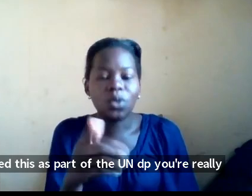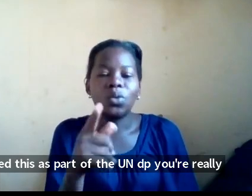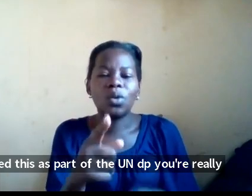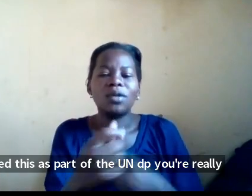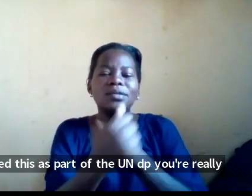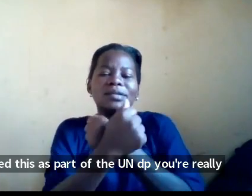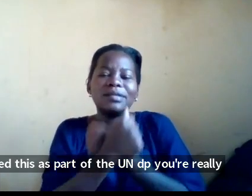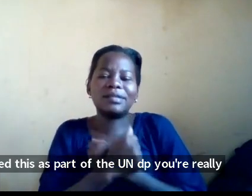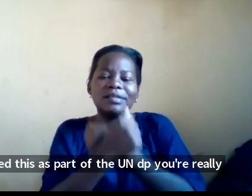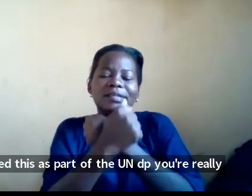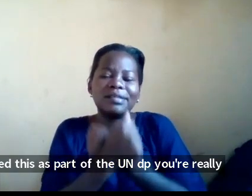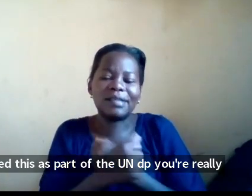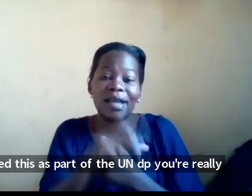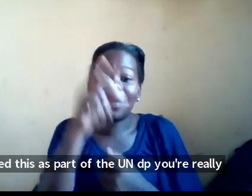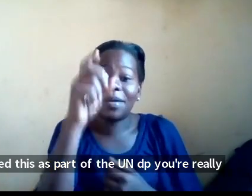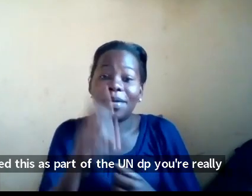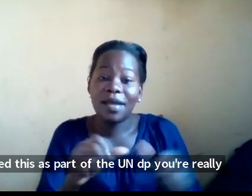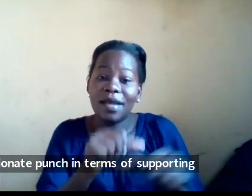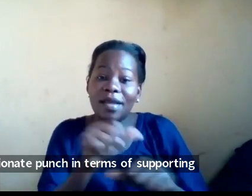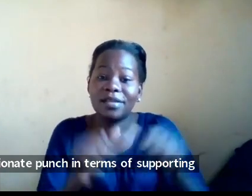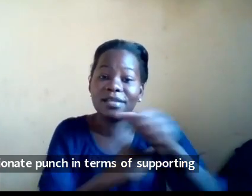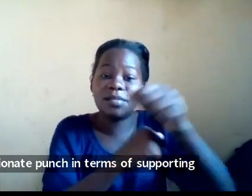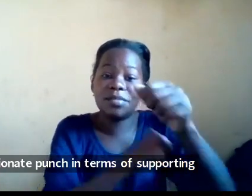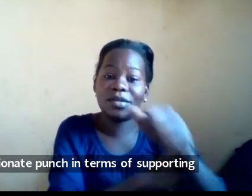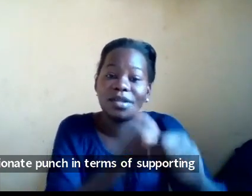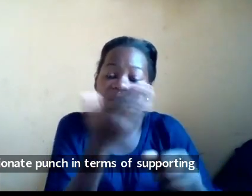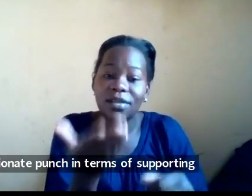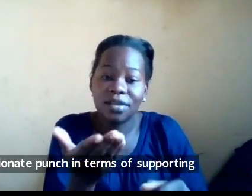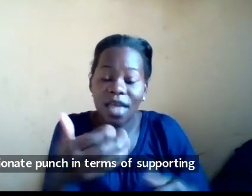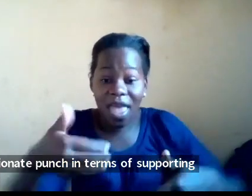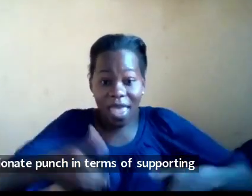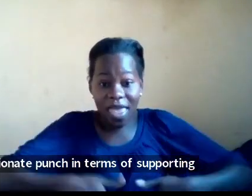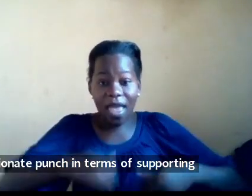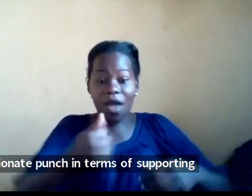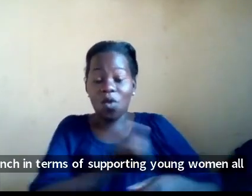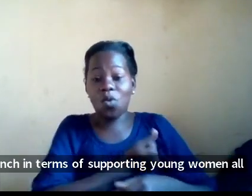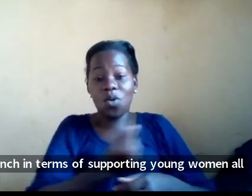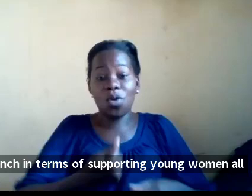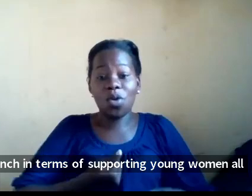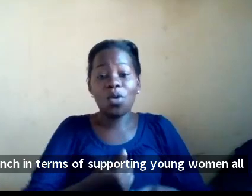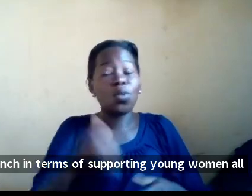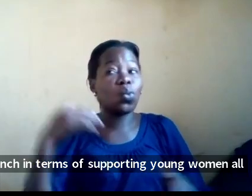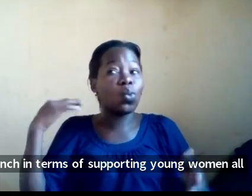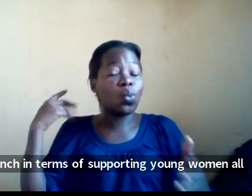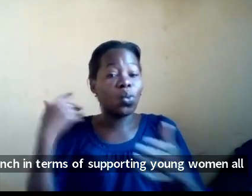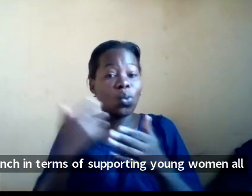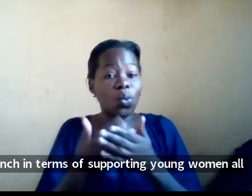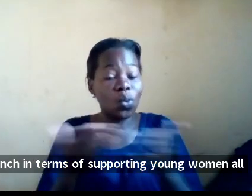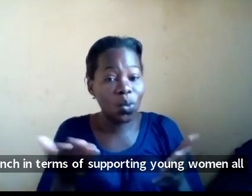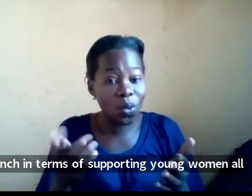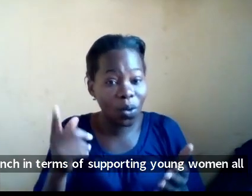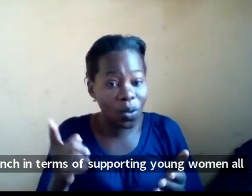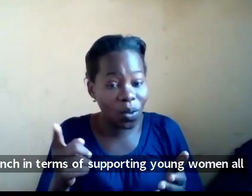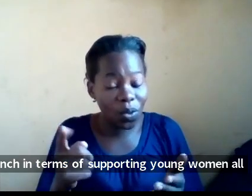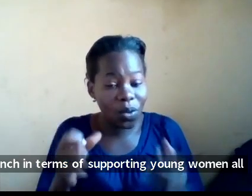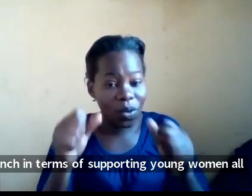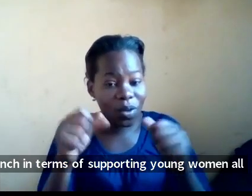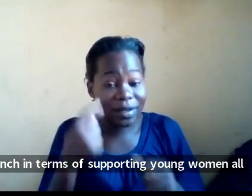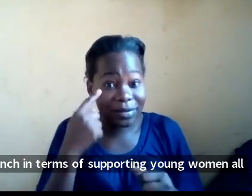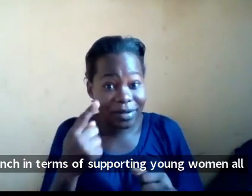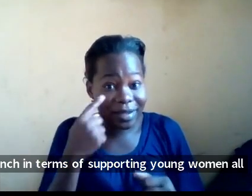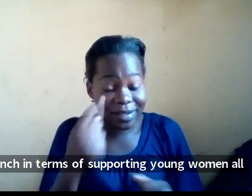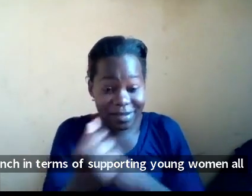bunch in terms of supporting young women, all the way from Madame Elsie at Afo. You can tell her passion is